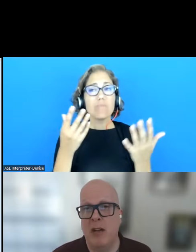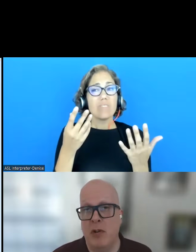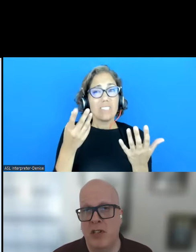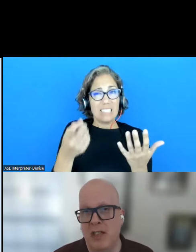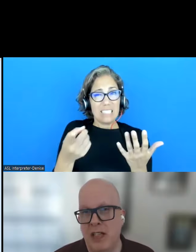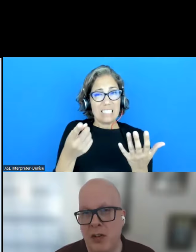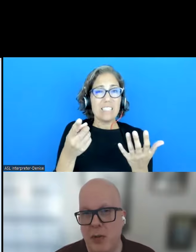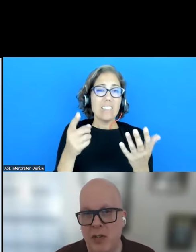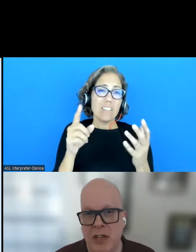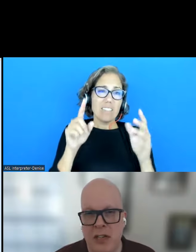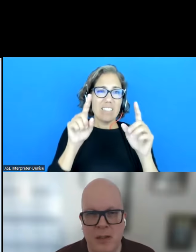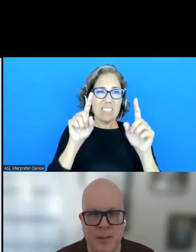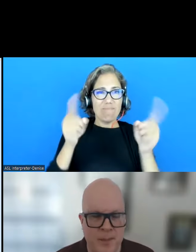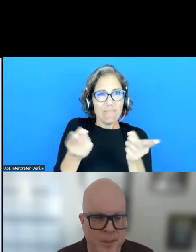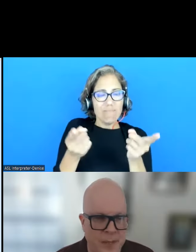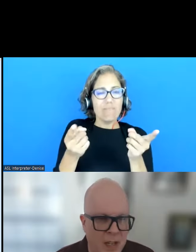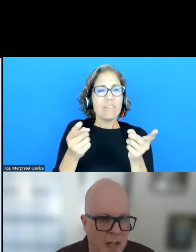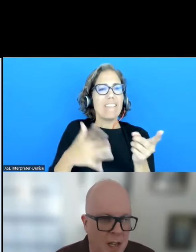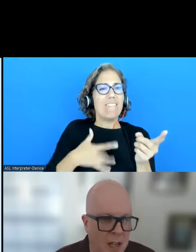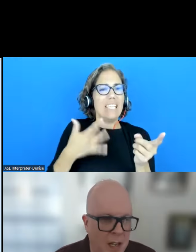might be a more successful approach to this?